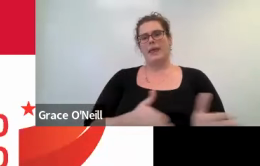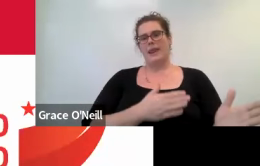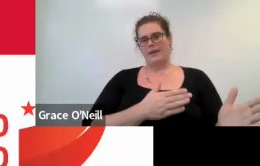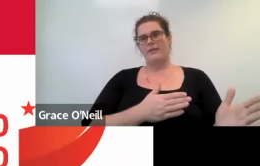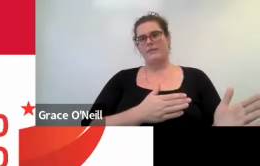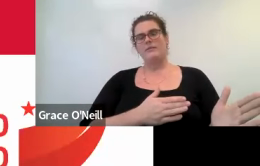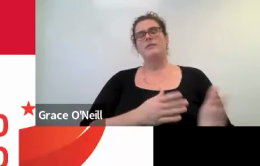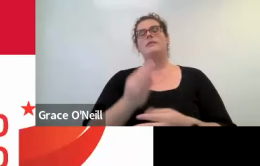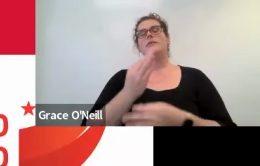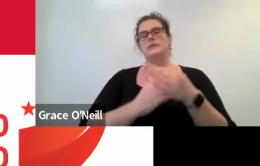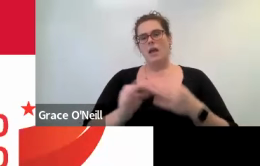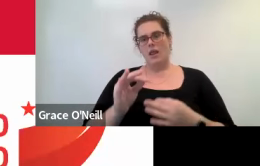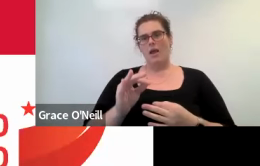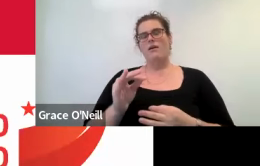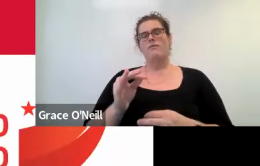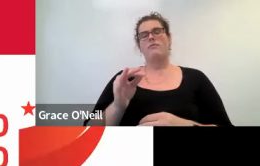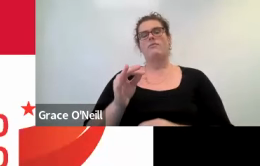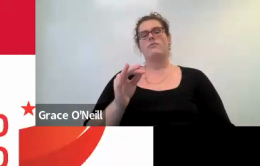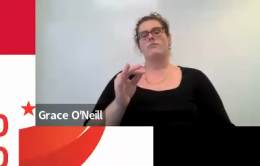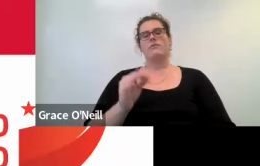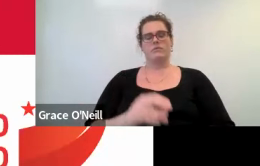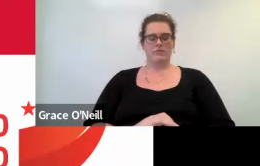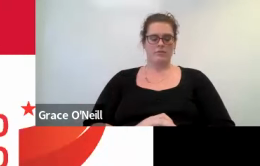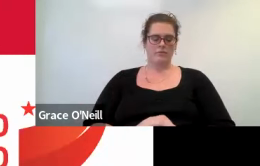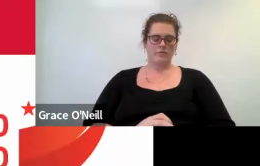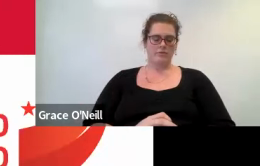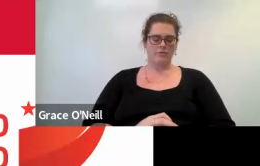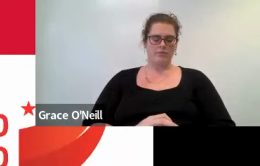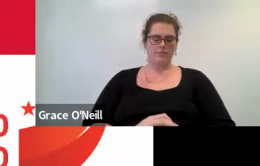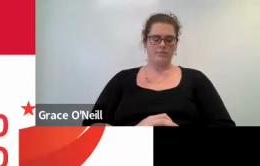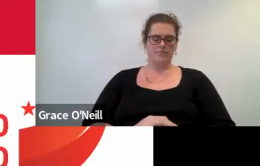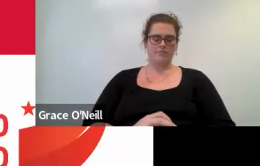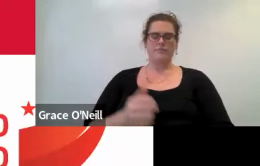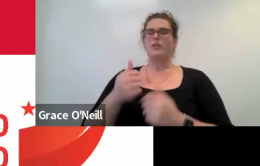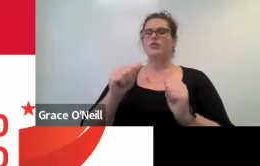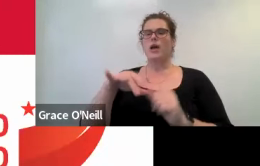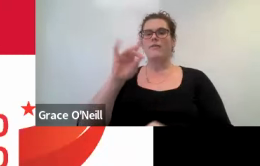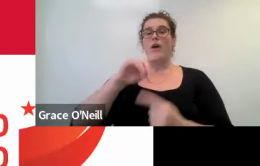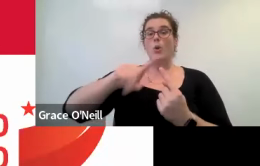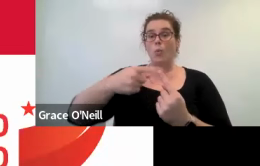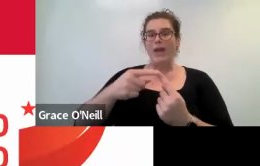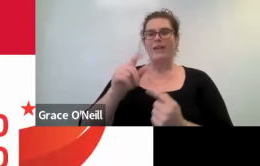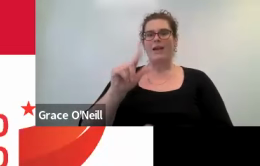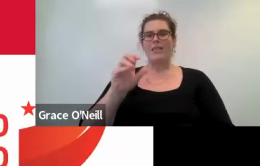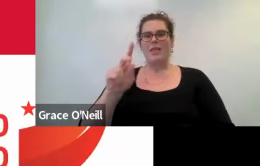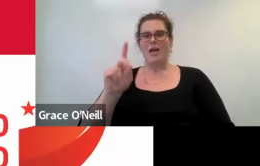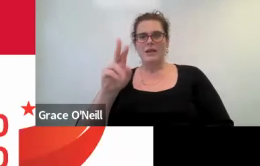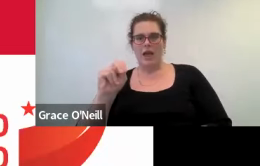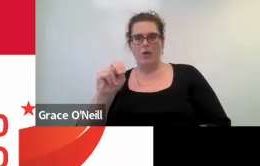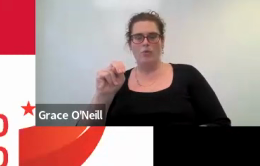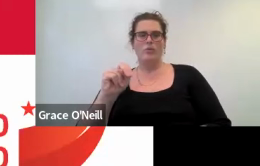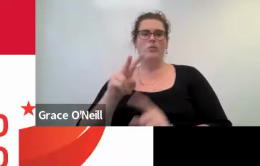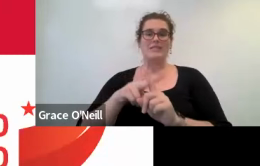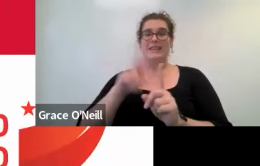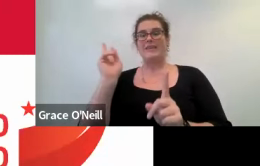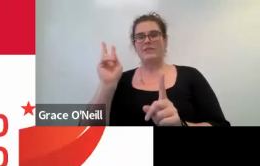the lockdowns were lifted, that we had done, and they obviously weren't aware of all